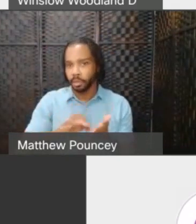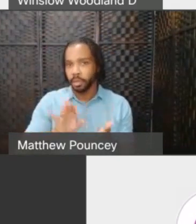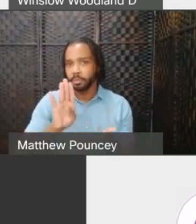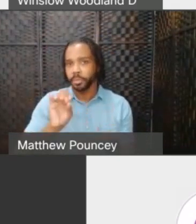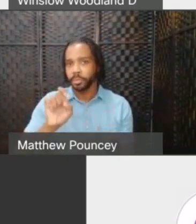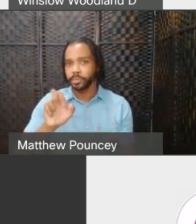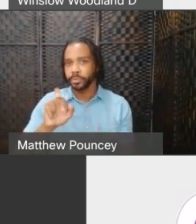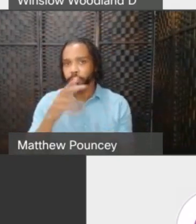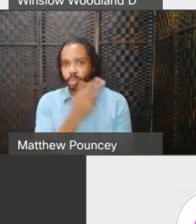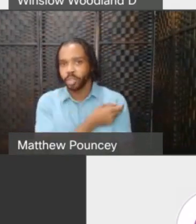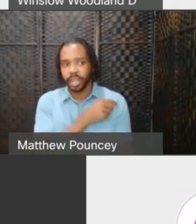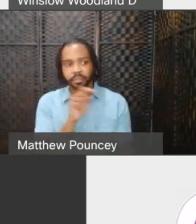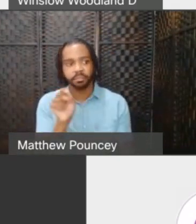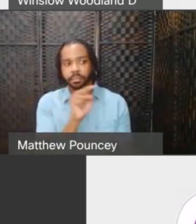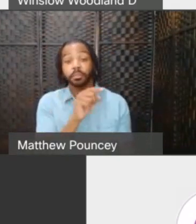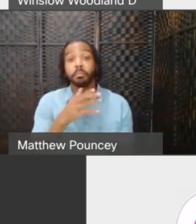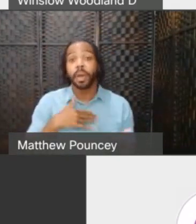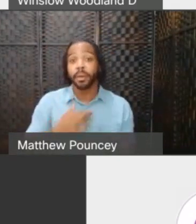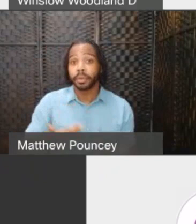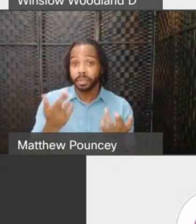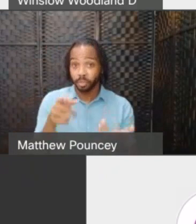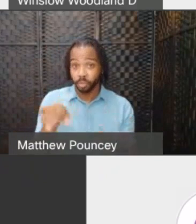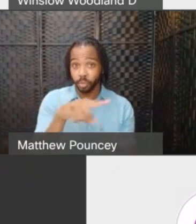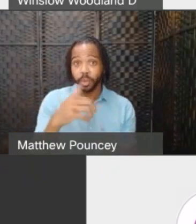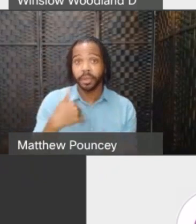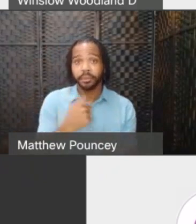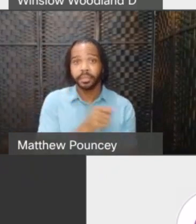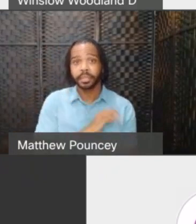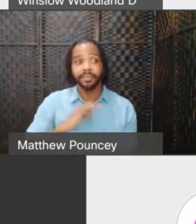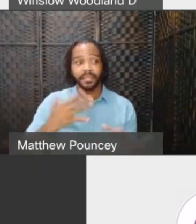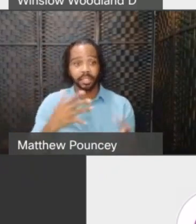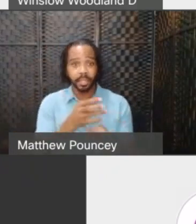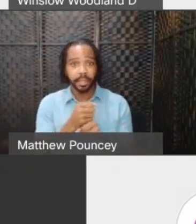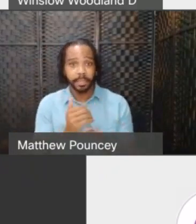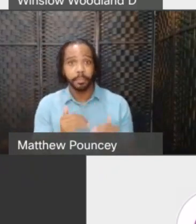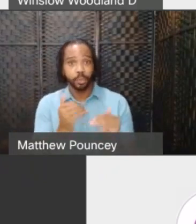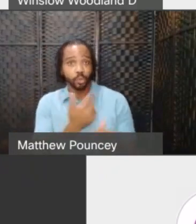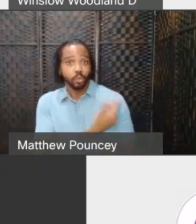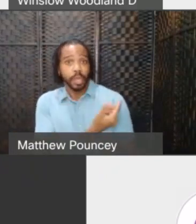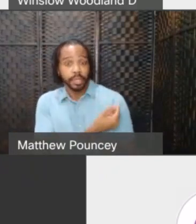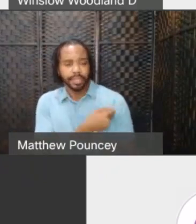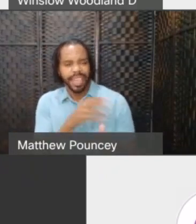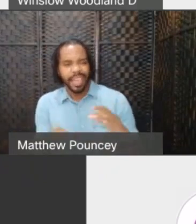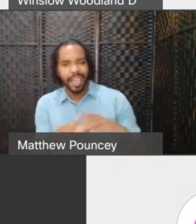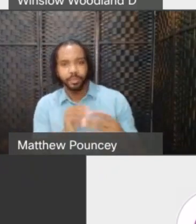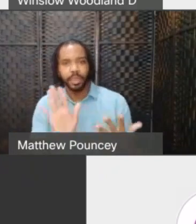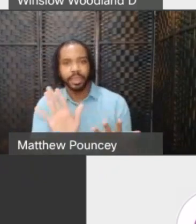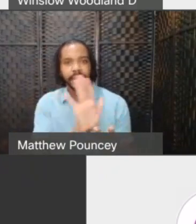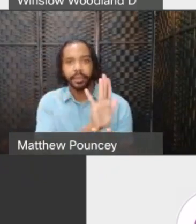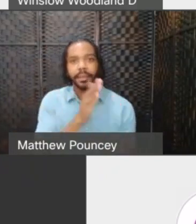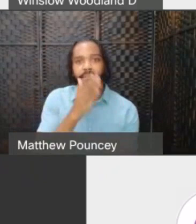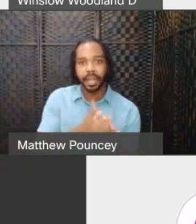would be, if you have staff that are getting the booster, add that to their file, add that information to the